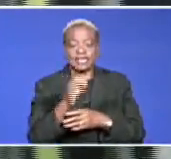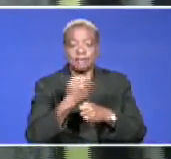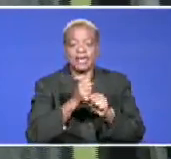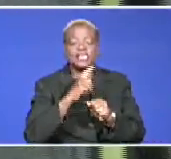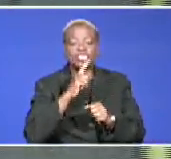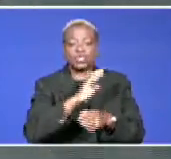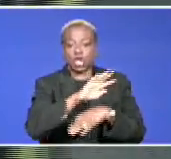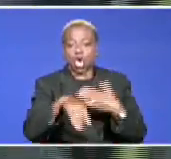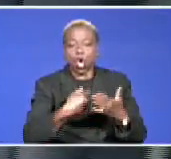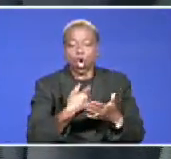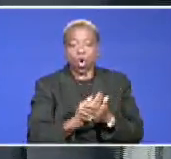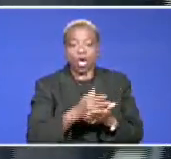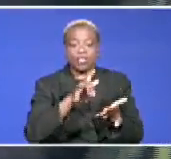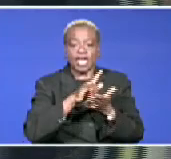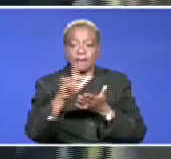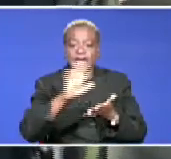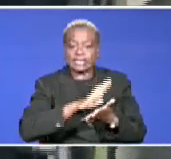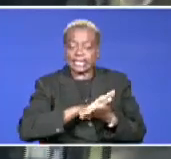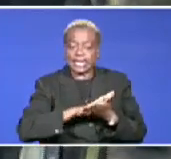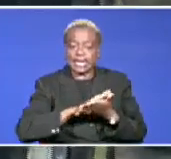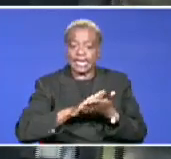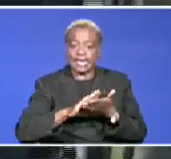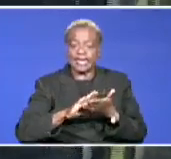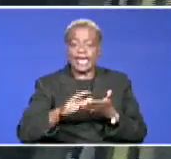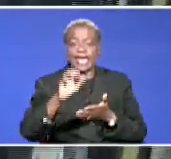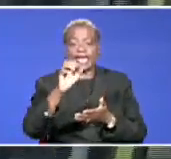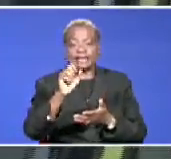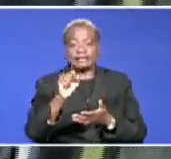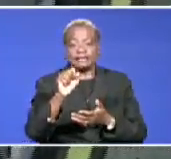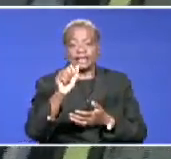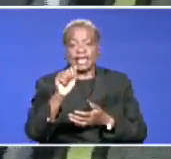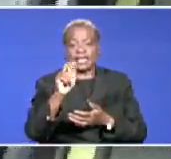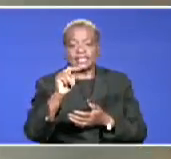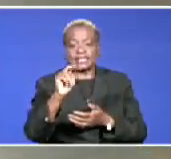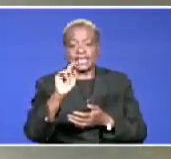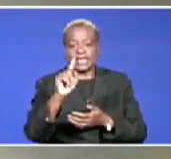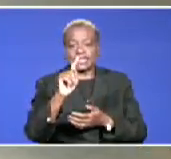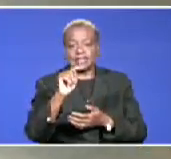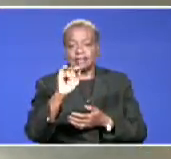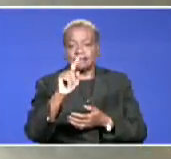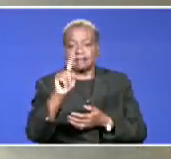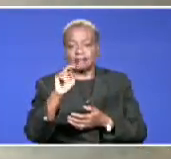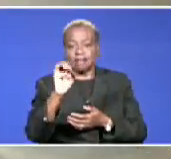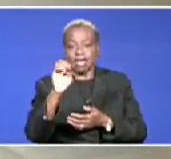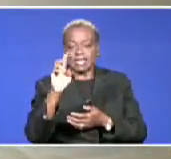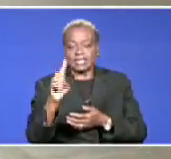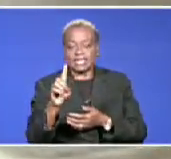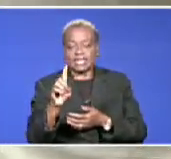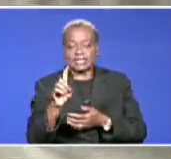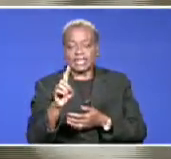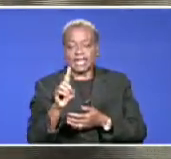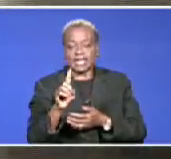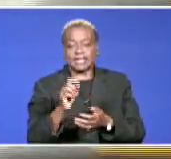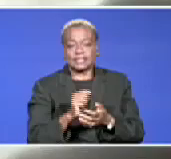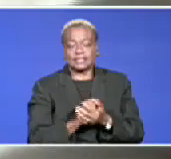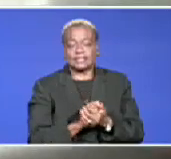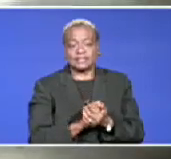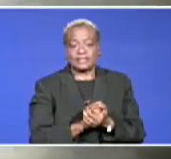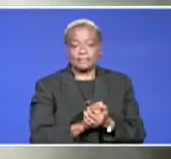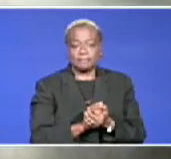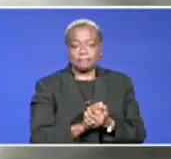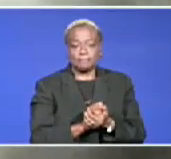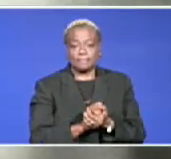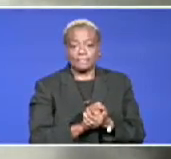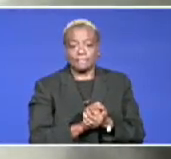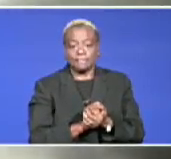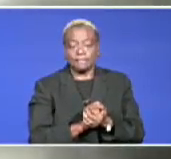and sanitized in accordance with global travel industry best practices, applying disinfectants that are effective against the coronavirus